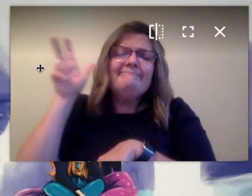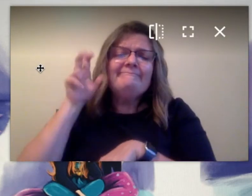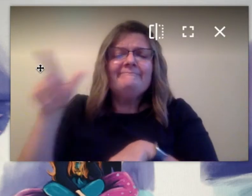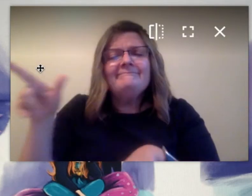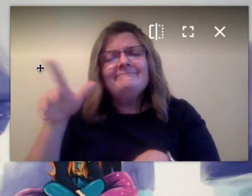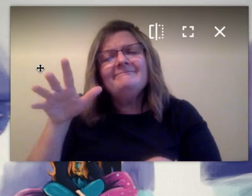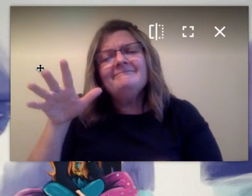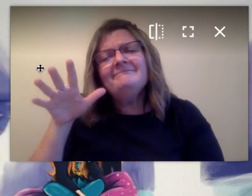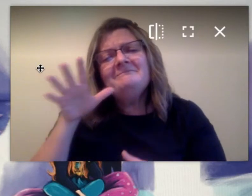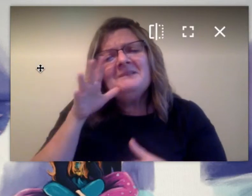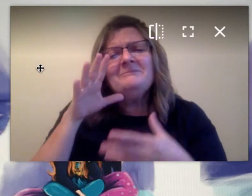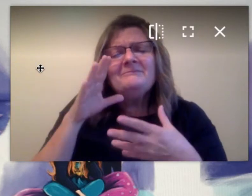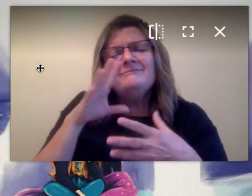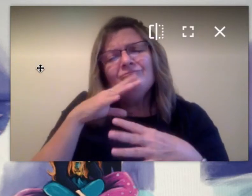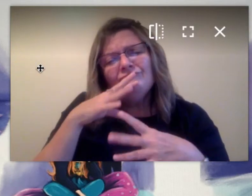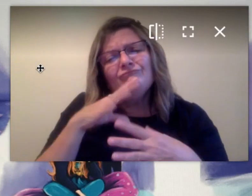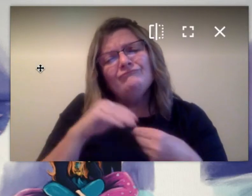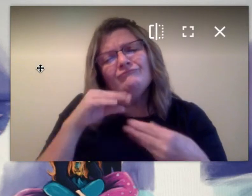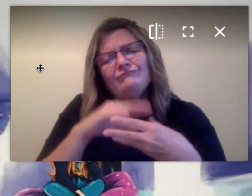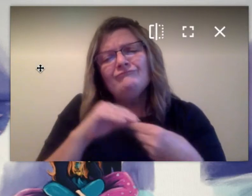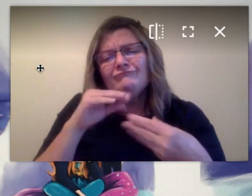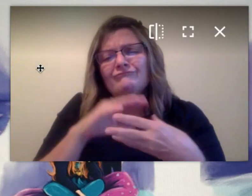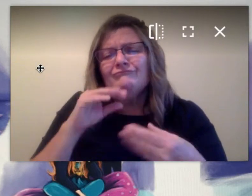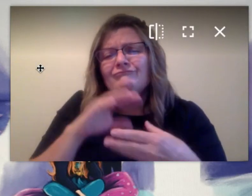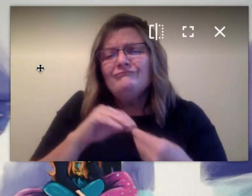last page.